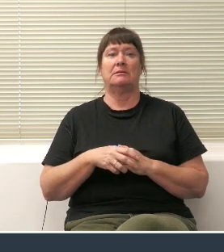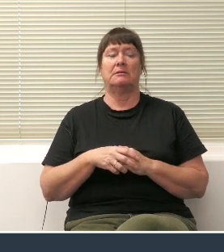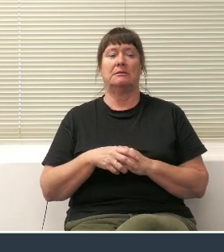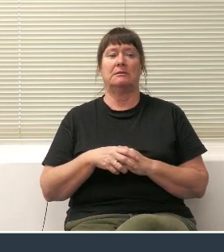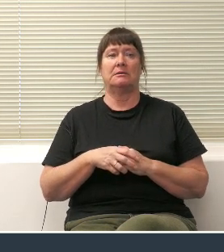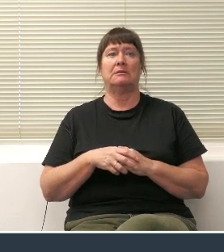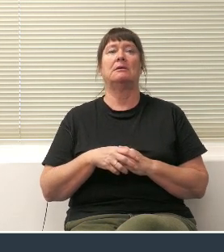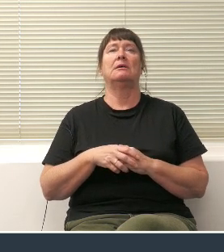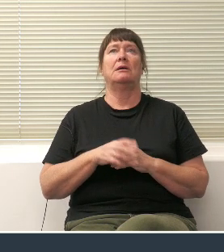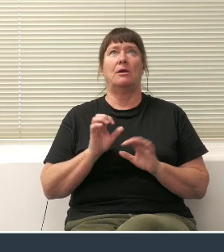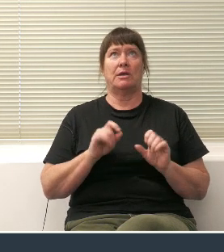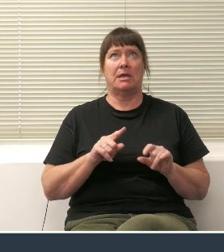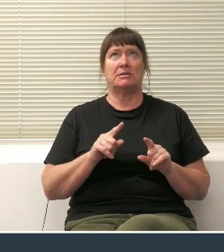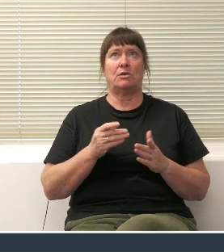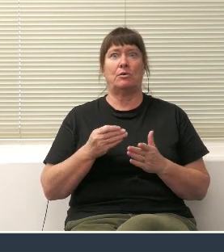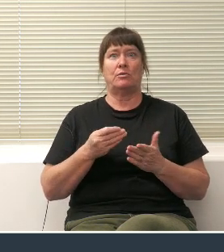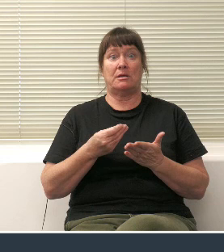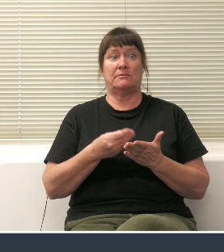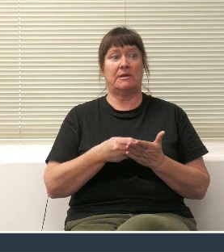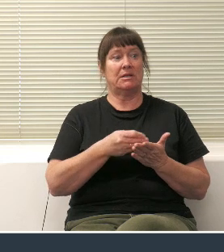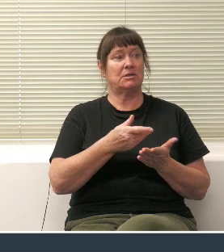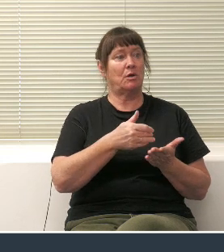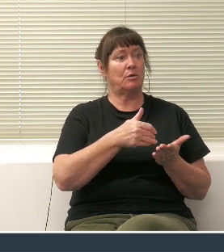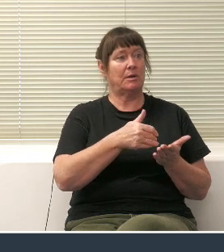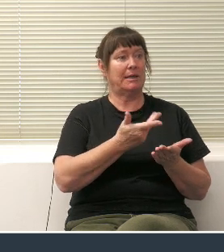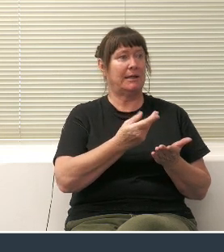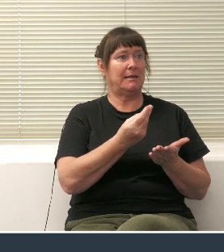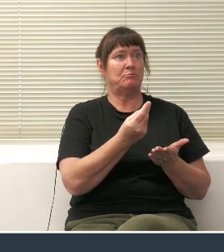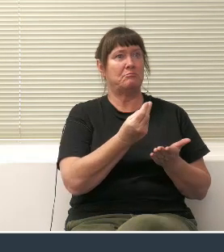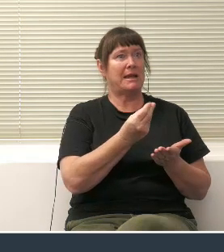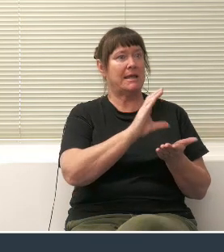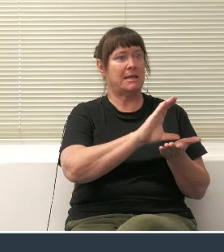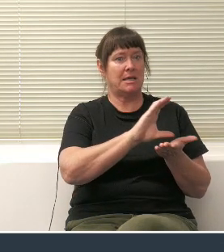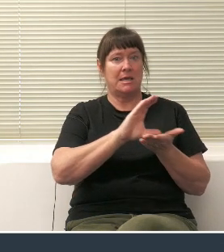Yes. So note the funds ring fence for investment.